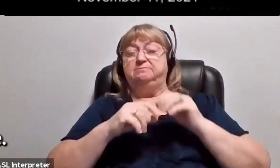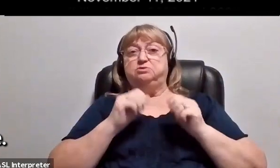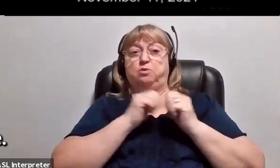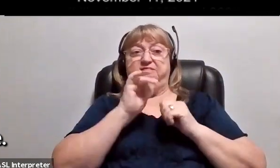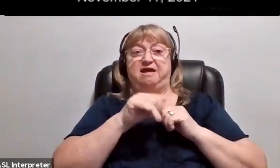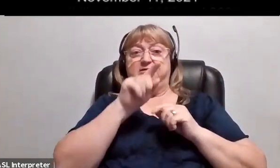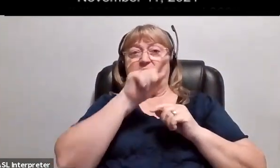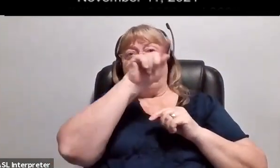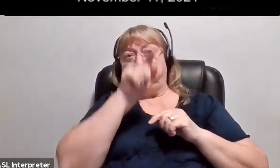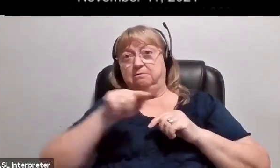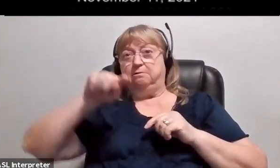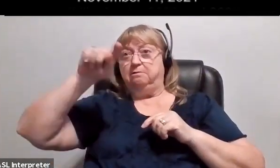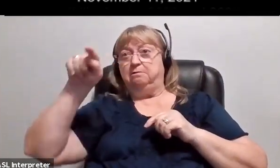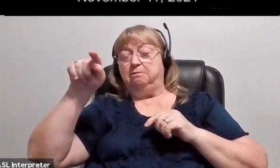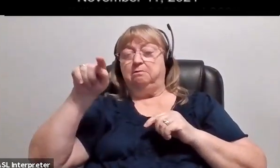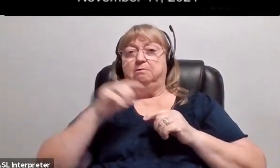during a solar eclipse.